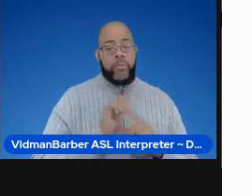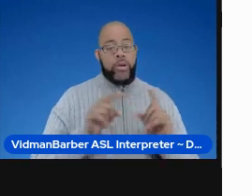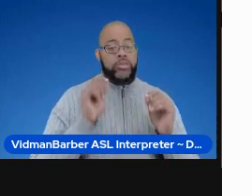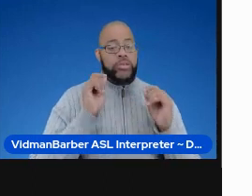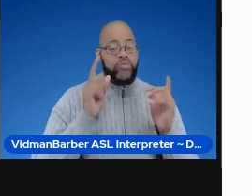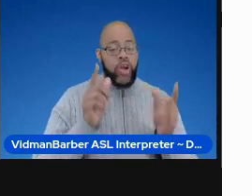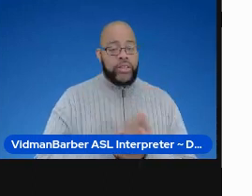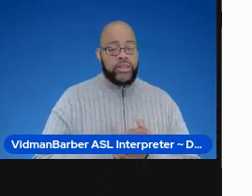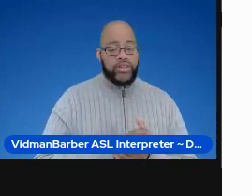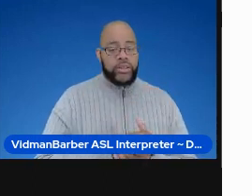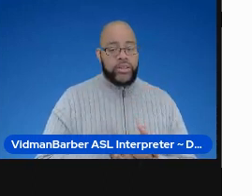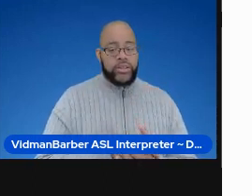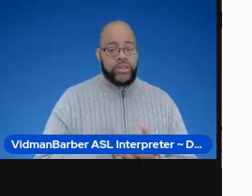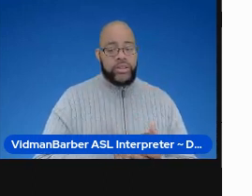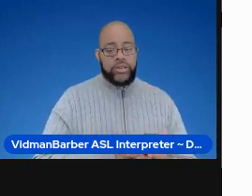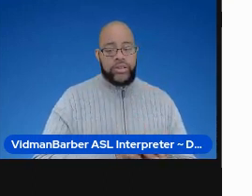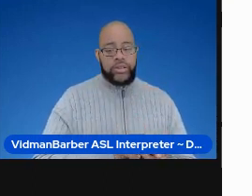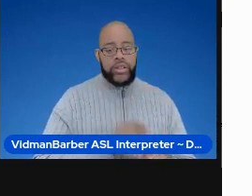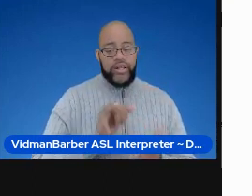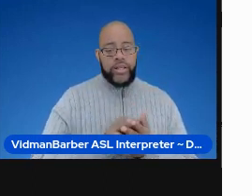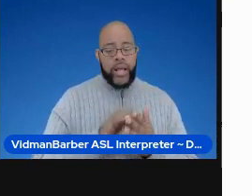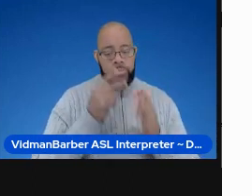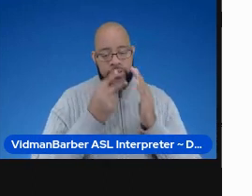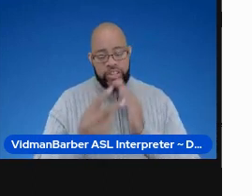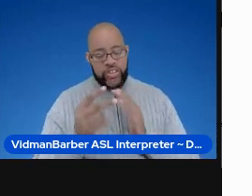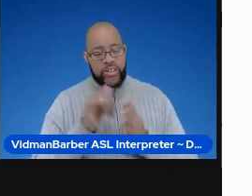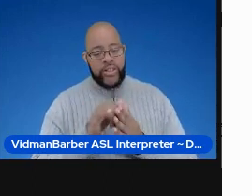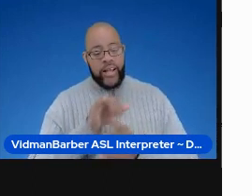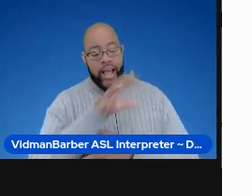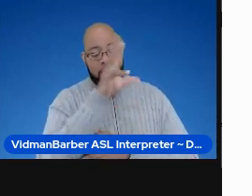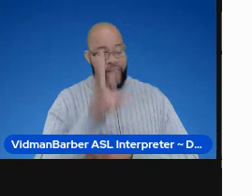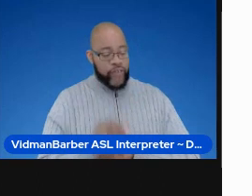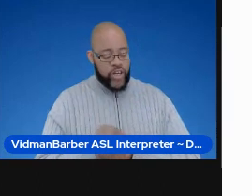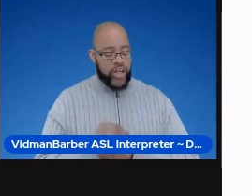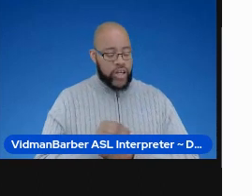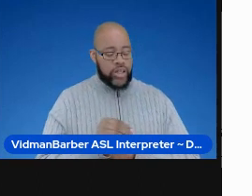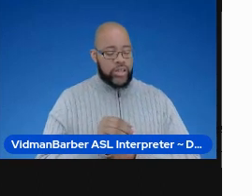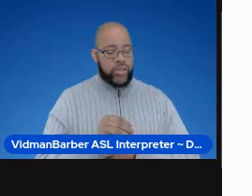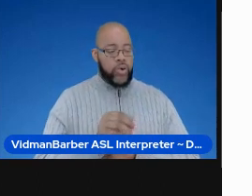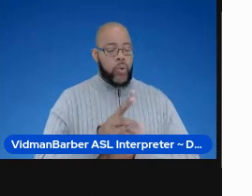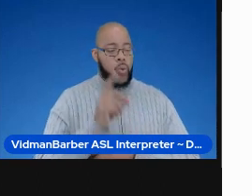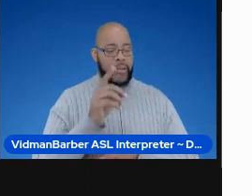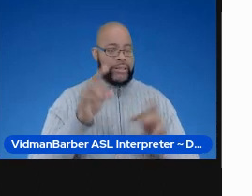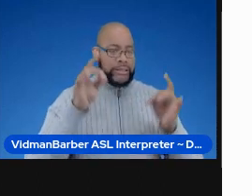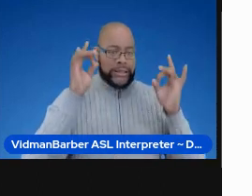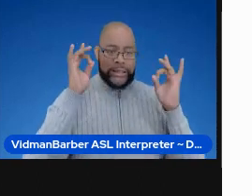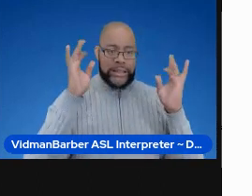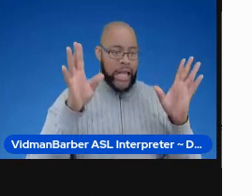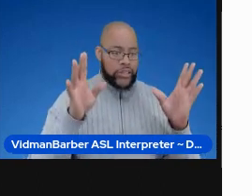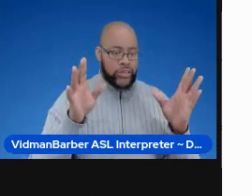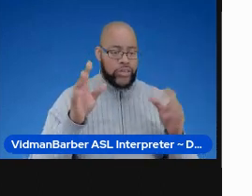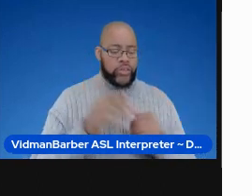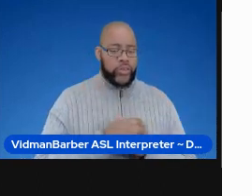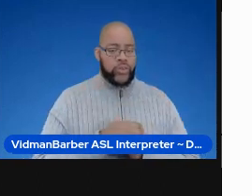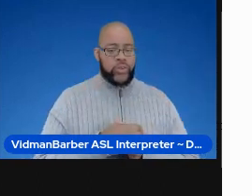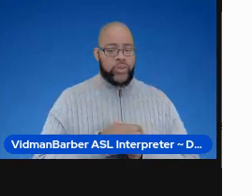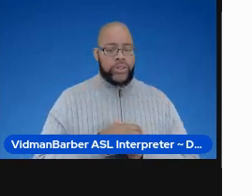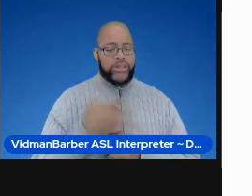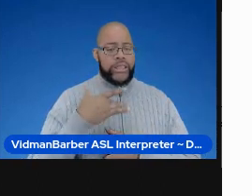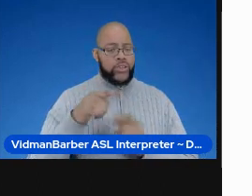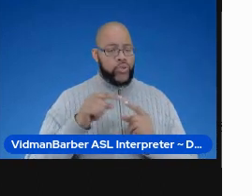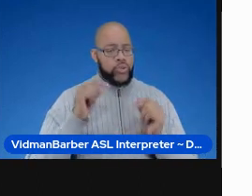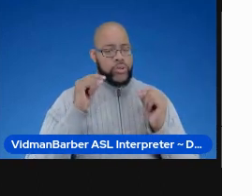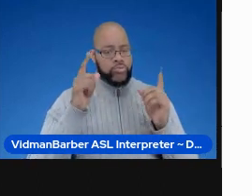surprising was that the prediction that Africa was going to be a disaster tend to surprise